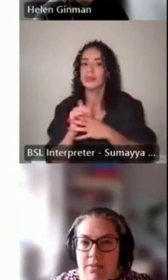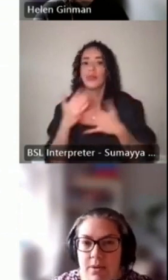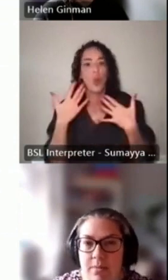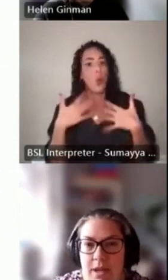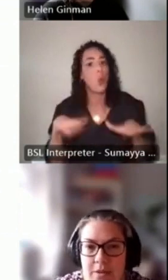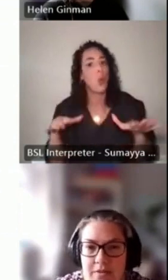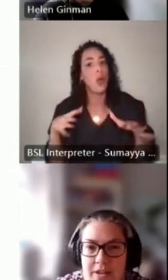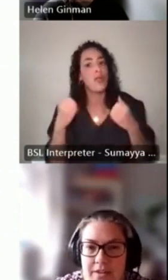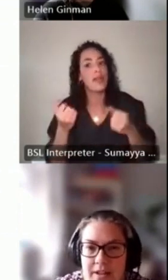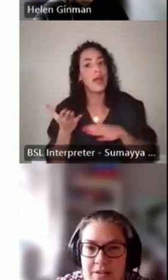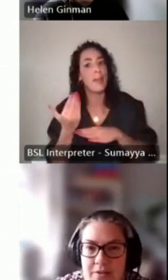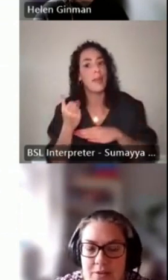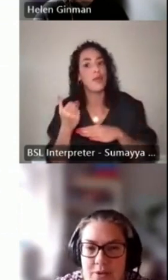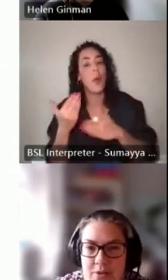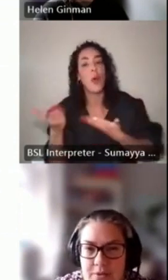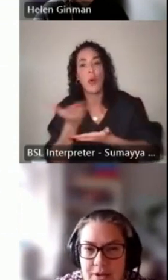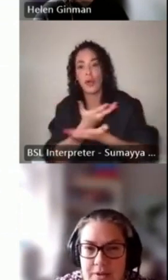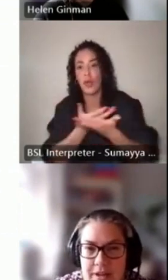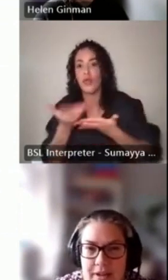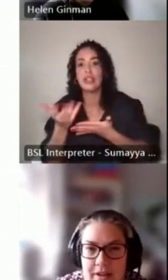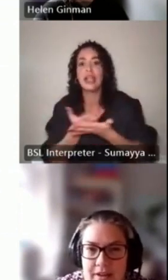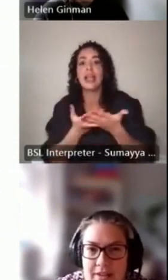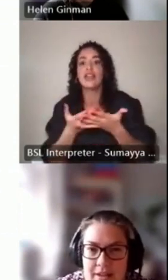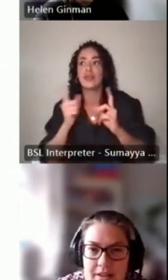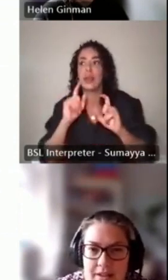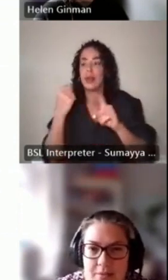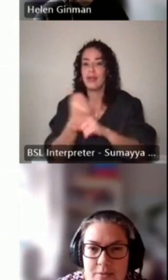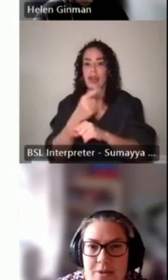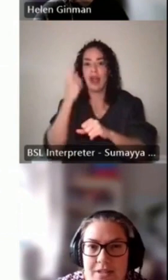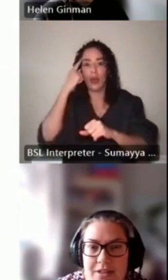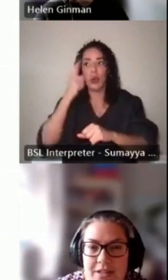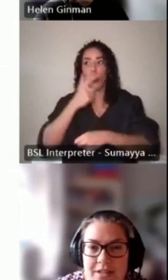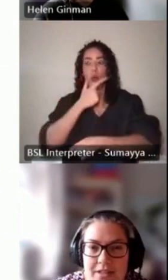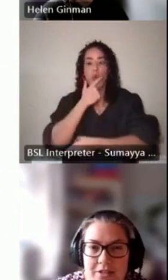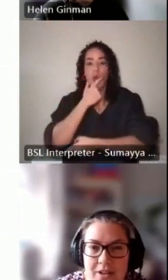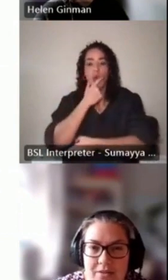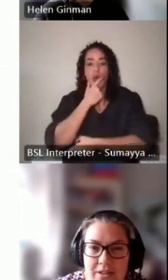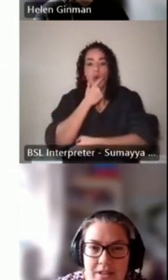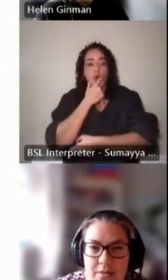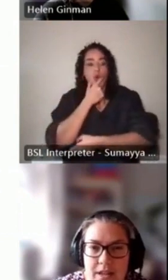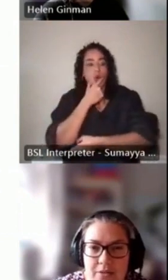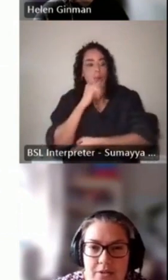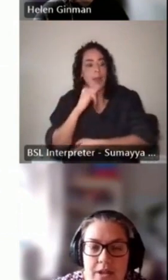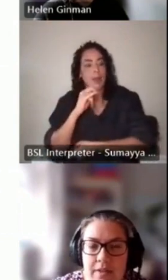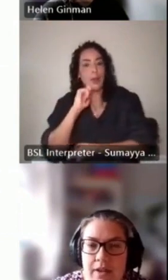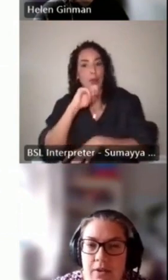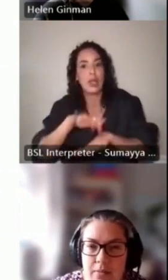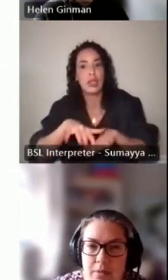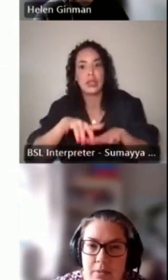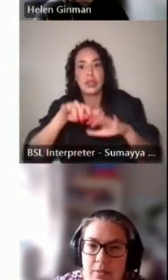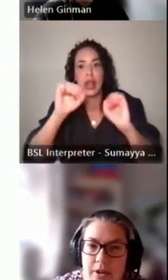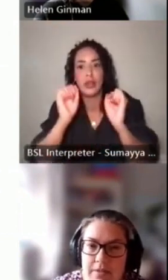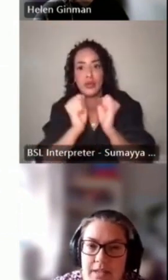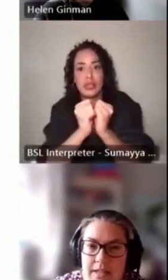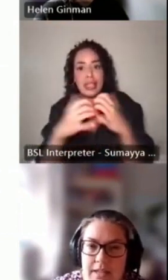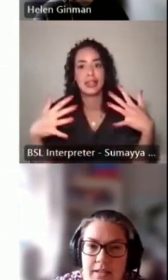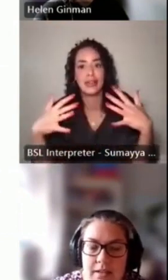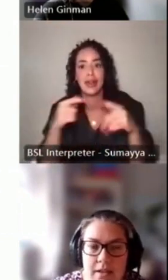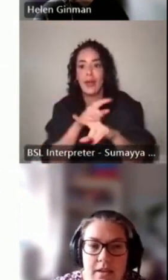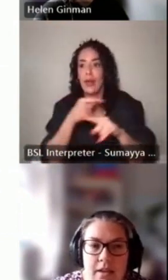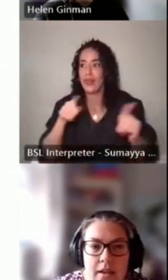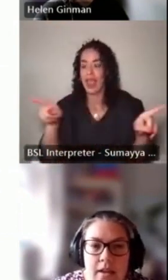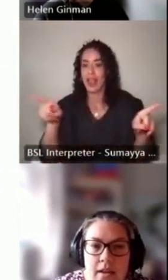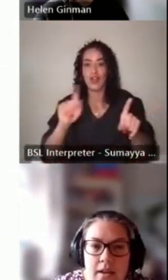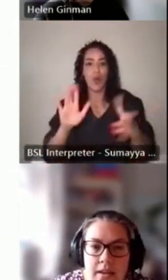in conversations when people have done that, and I've thought, oh no, I think we might start to disagree on something, or they're not happy with what I've